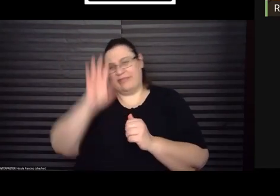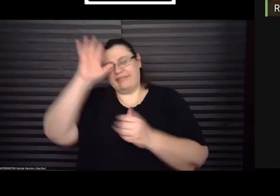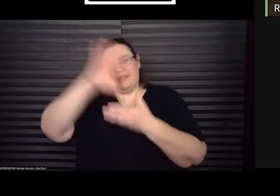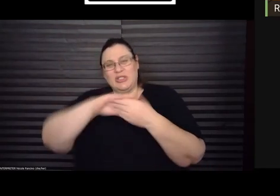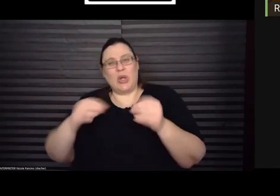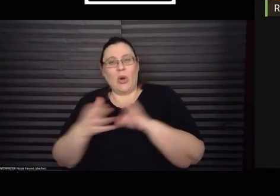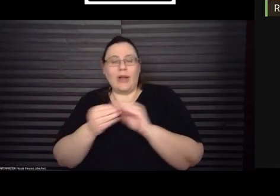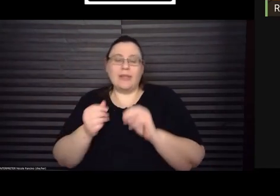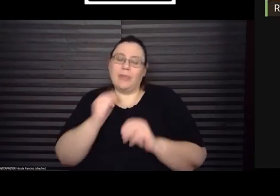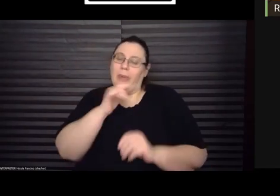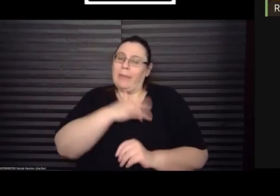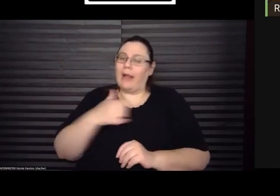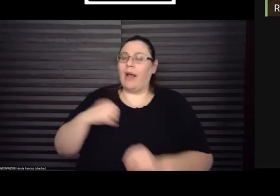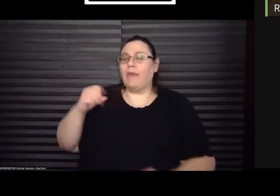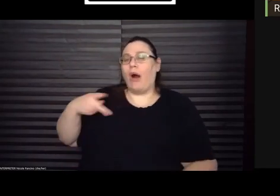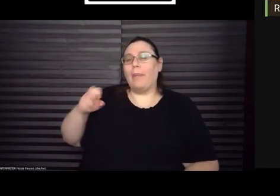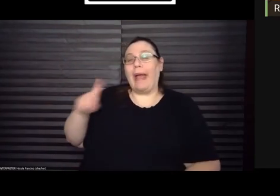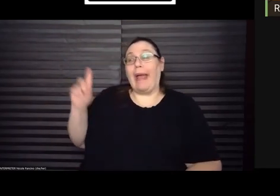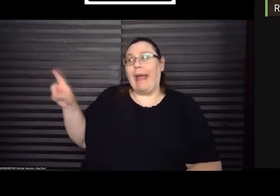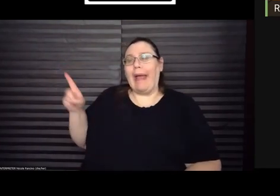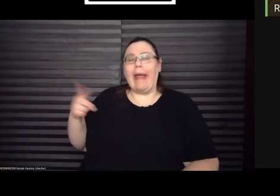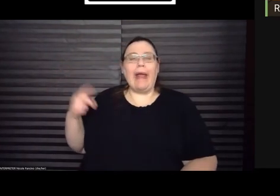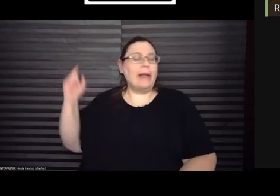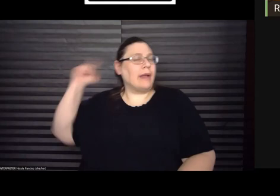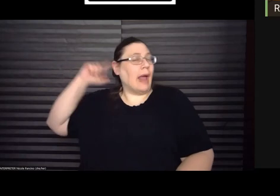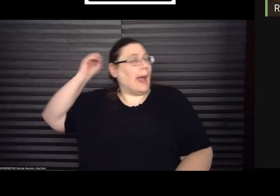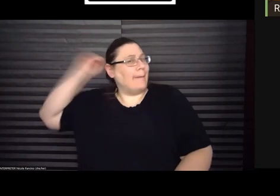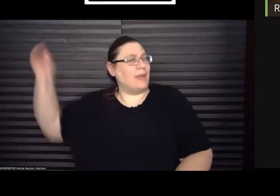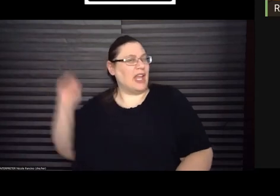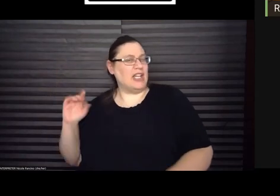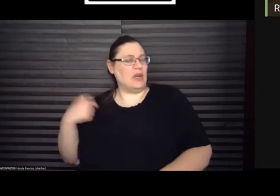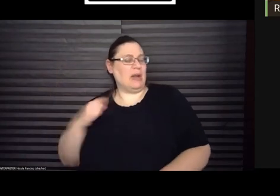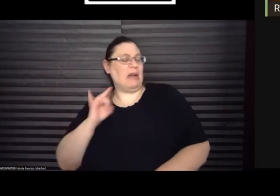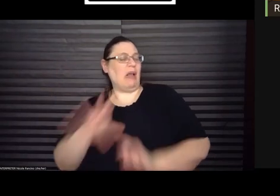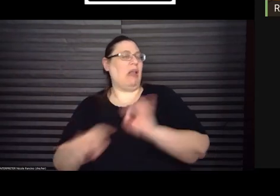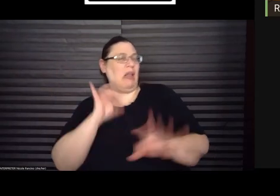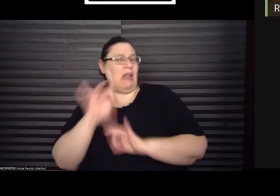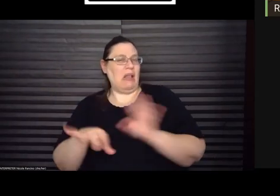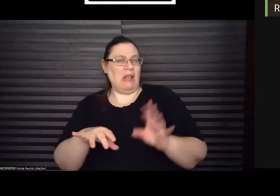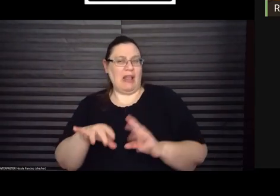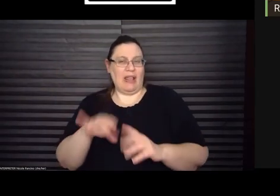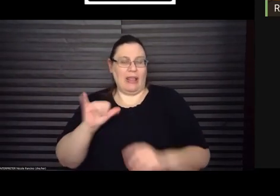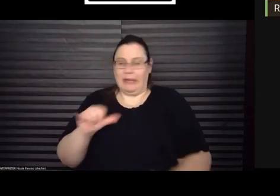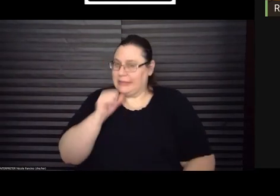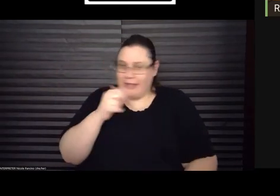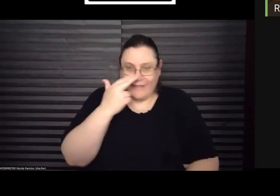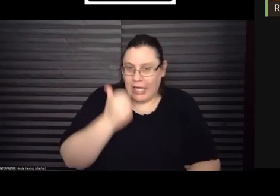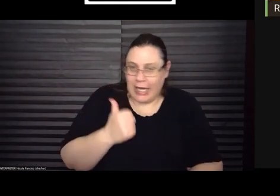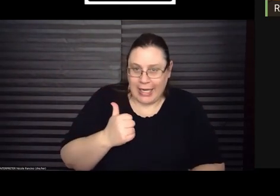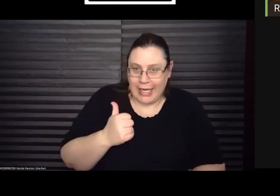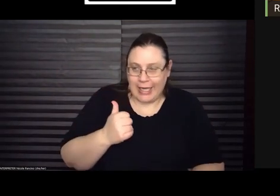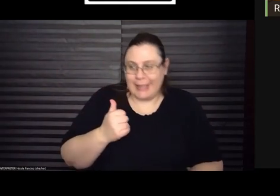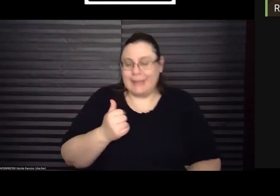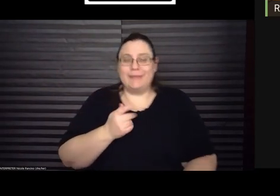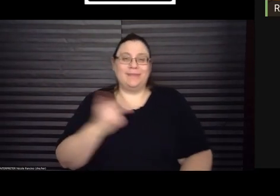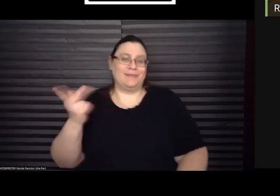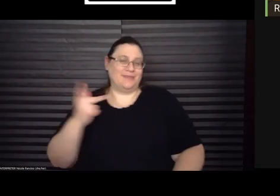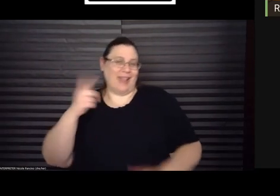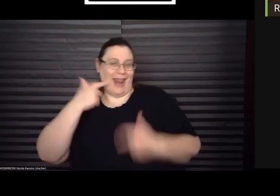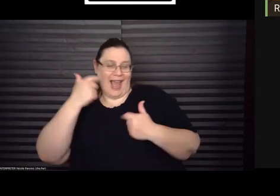have, like our op-ed voice that like emerges and has like an op-ed or whatever, and op-eds are like not funny.